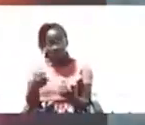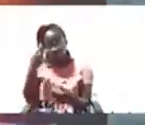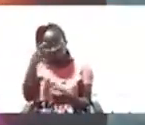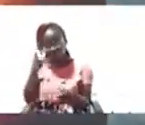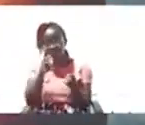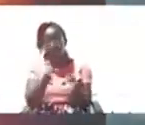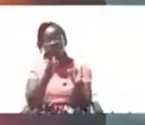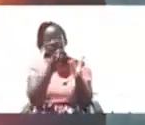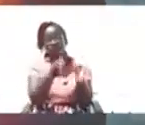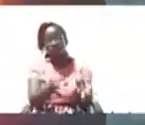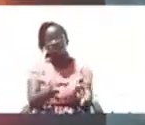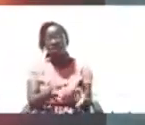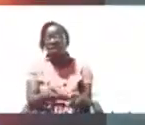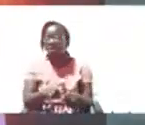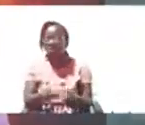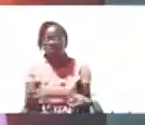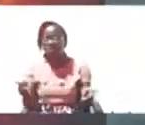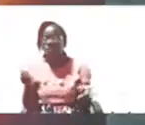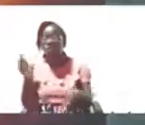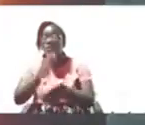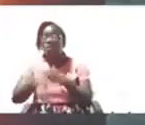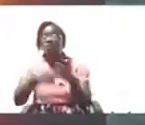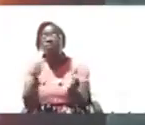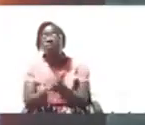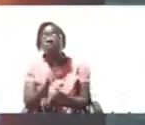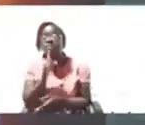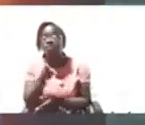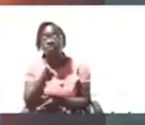pieces. What they were saying, Ekia couldn't hear.